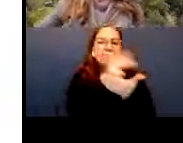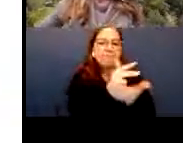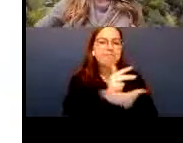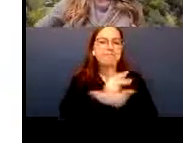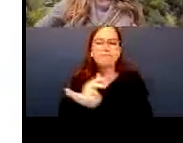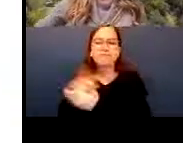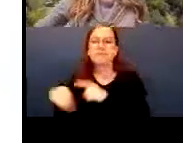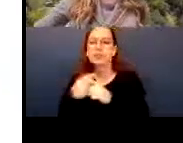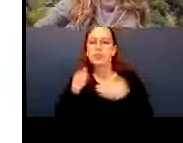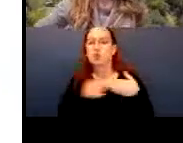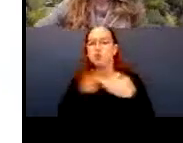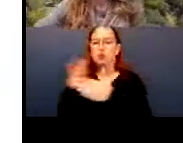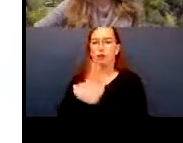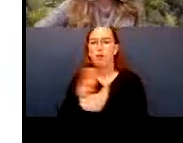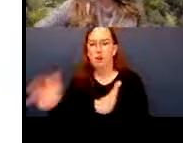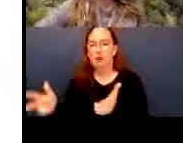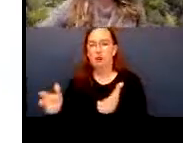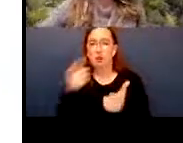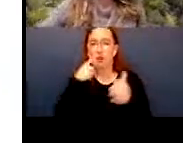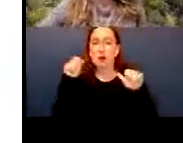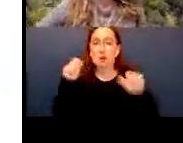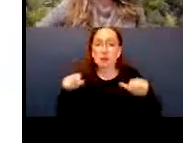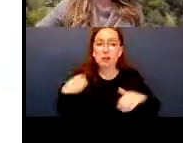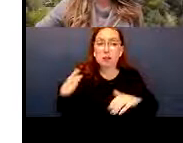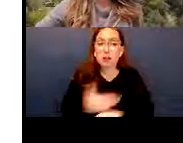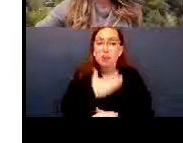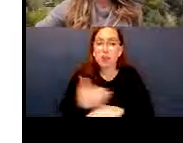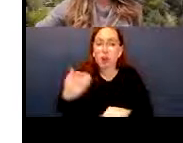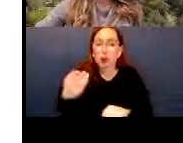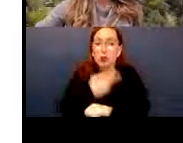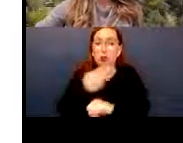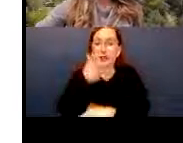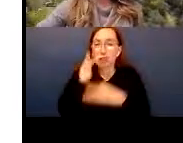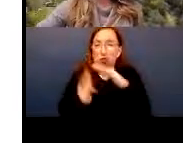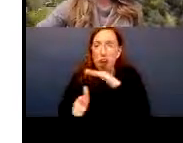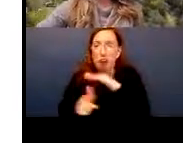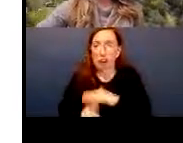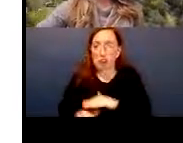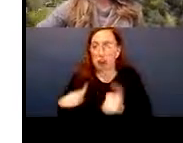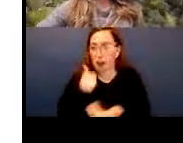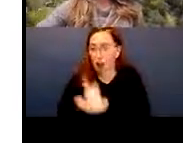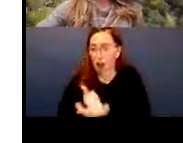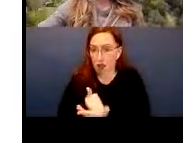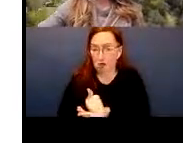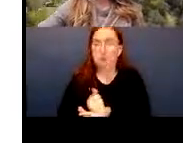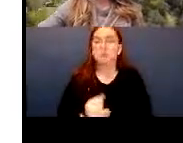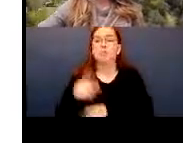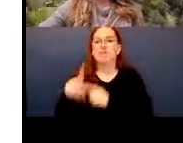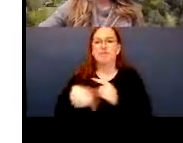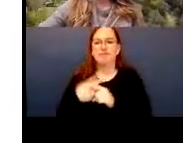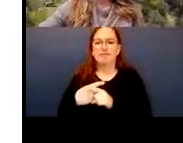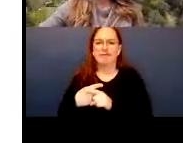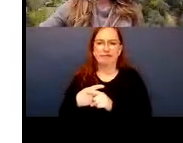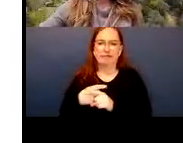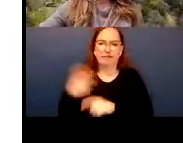parking garages could possibly be used to help offset peak demand times, in addition to the shuttle and the water taxi.